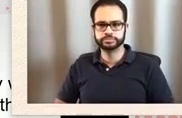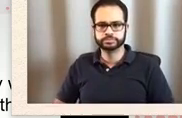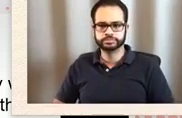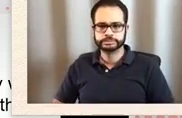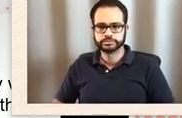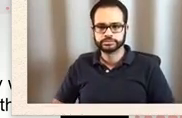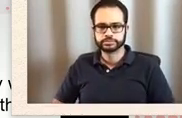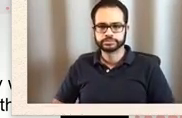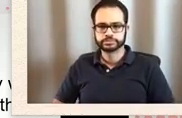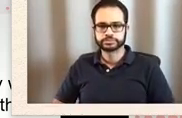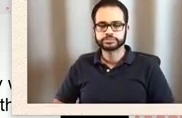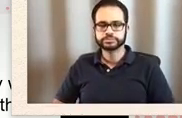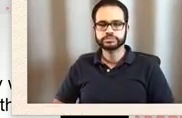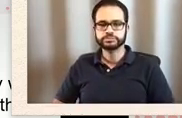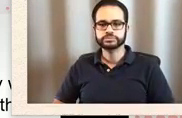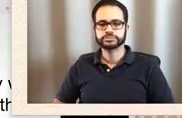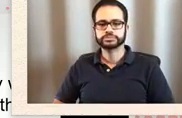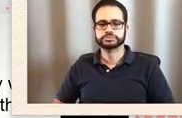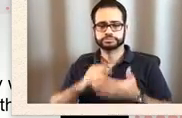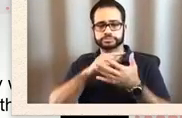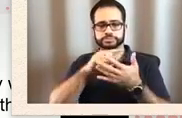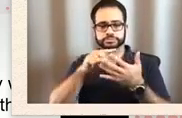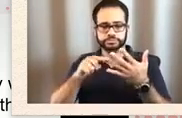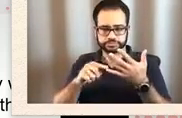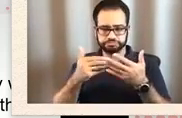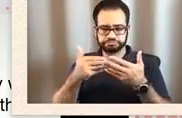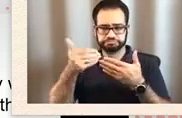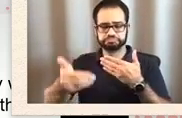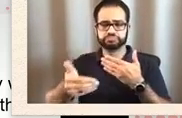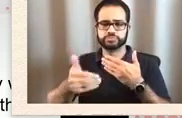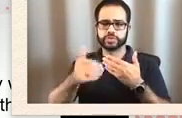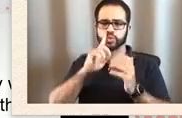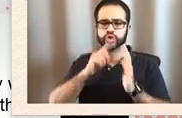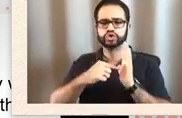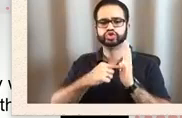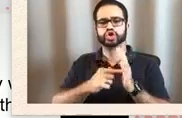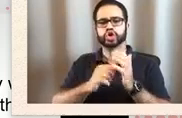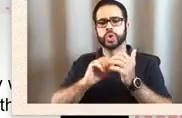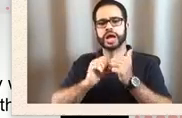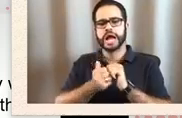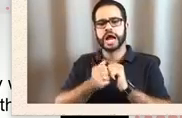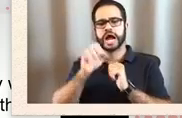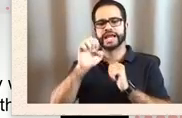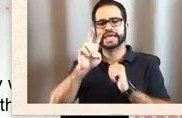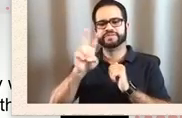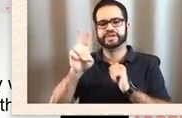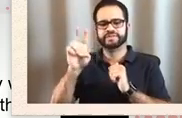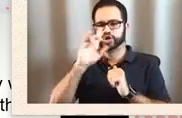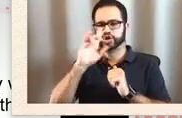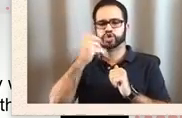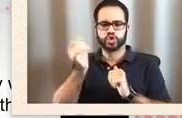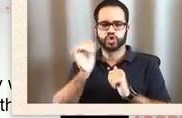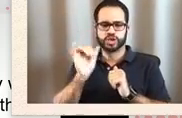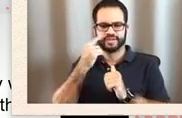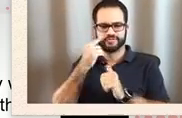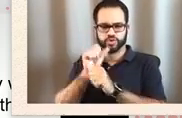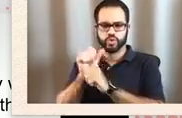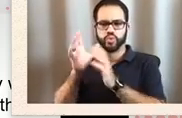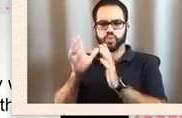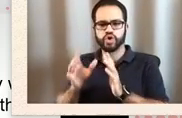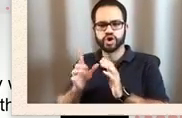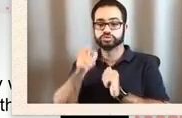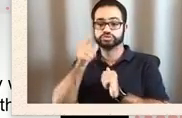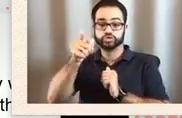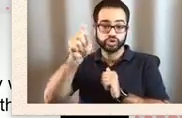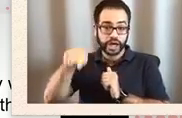These next several slides will show you how the worker will use the EVV mobile site. There isn't anything you need to